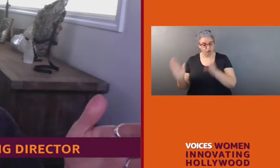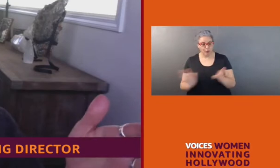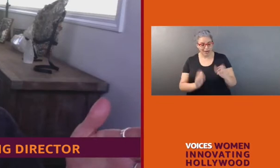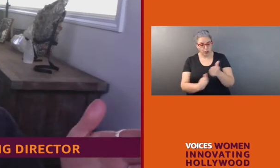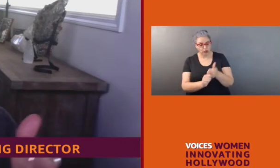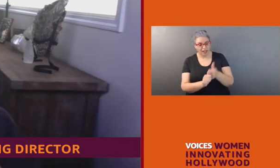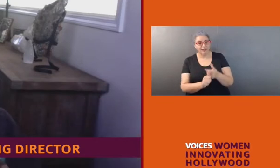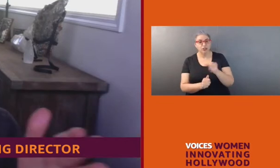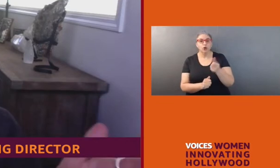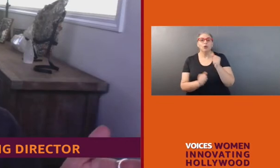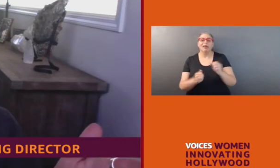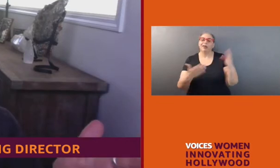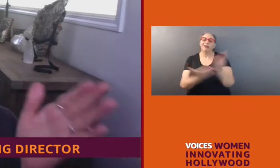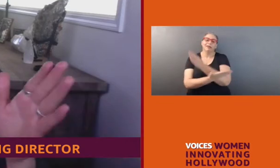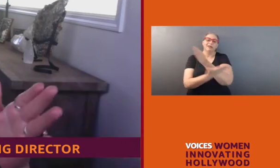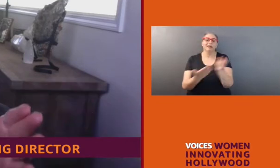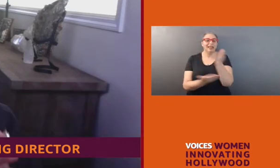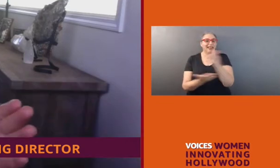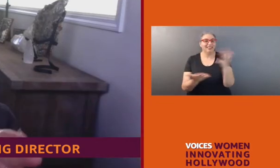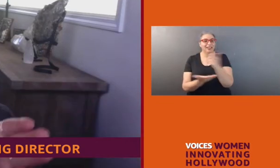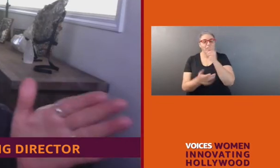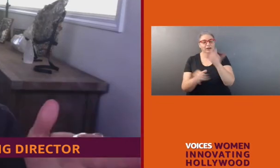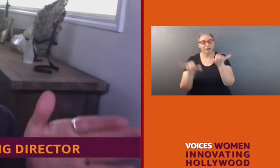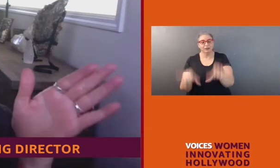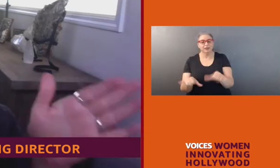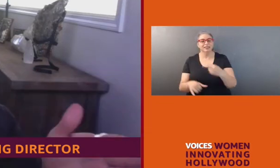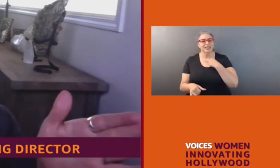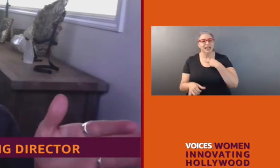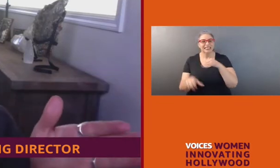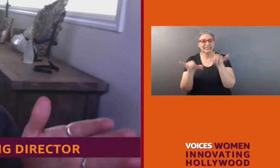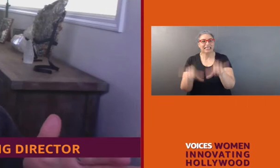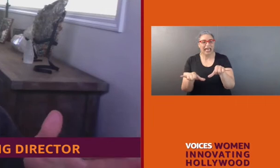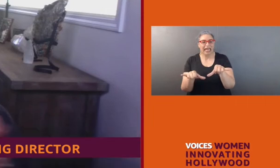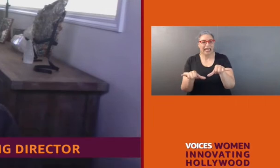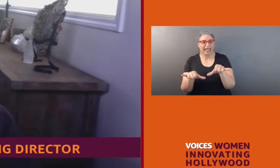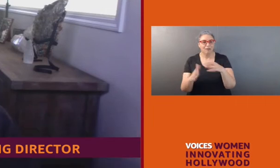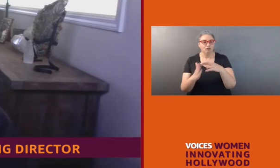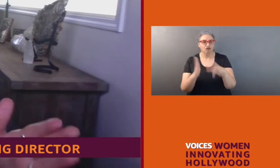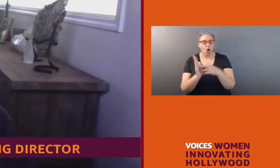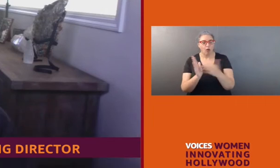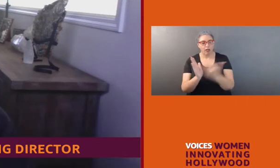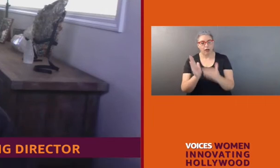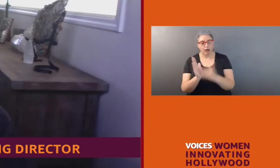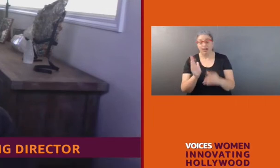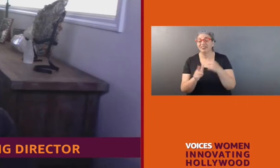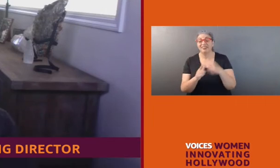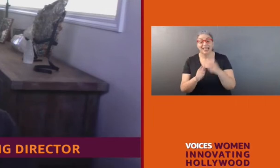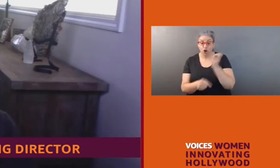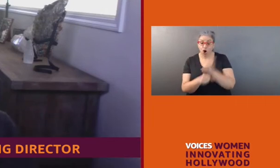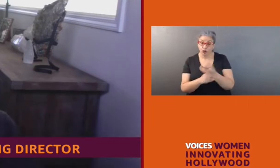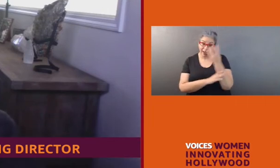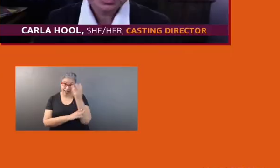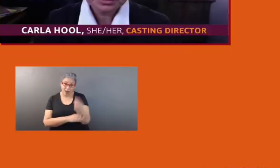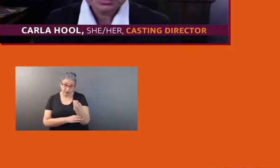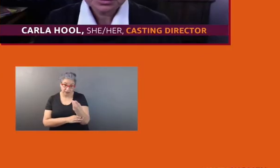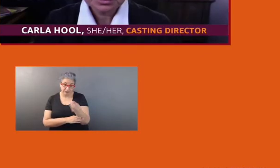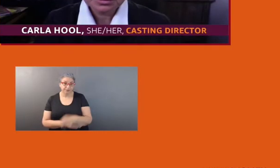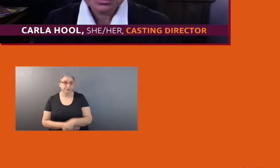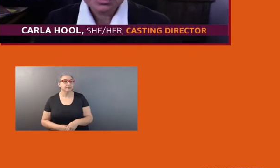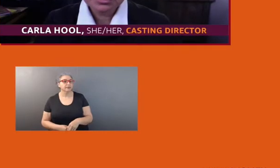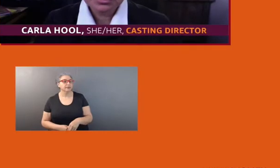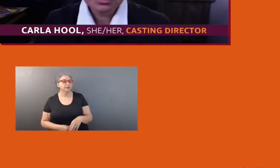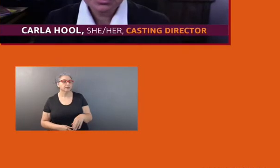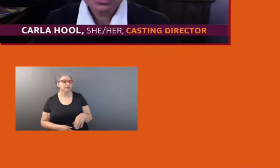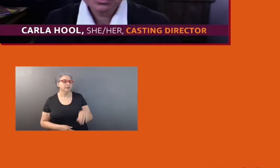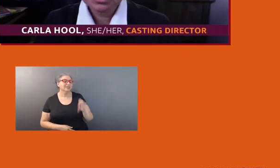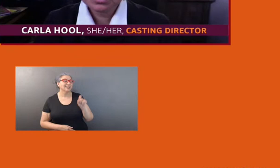prepare yourself in a way that you can play anything so that you're not put in a box. And then it's really hard to get out of that box. How